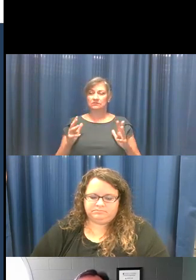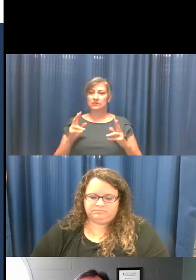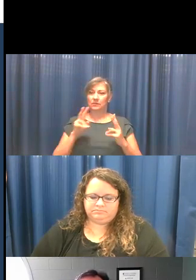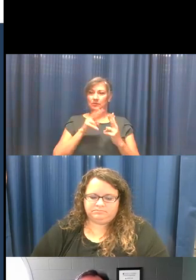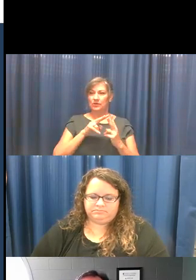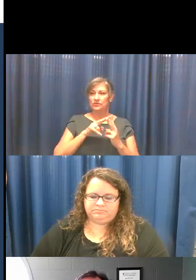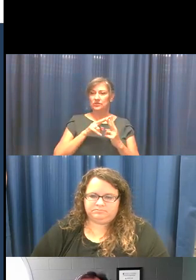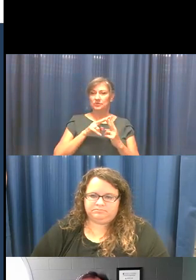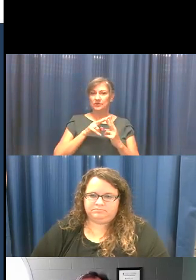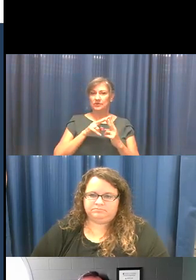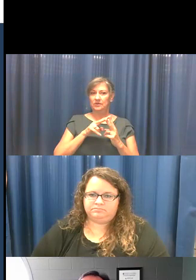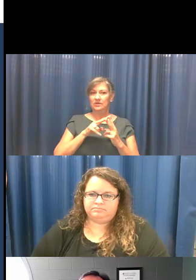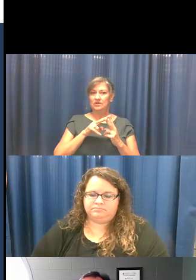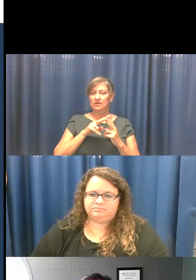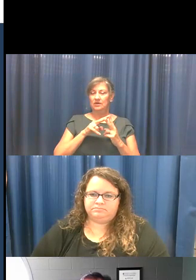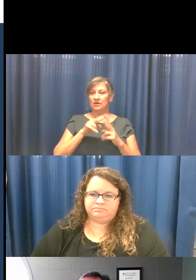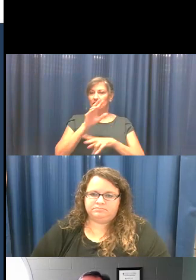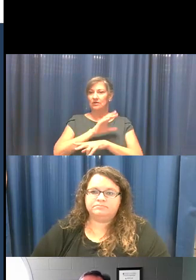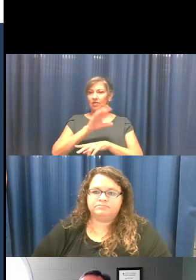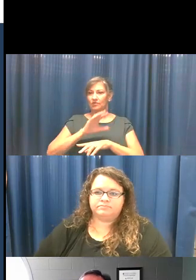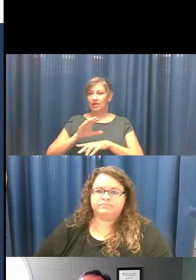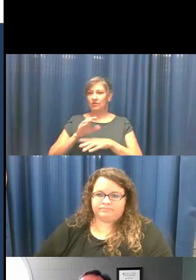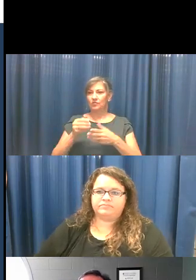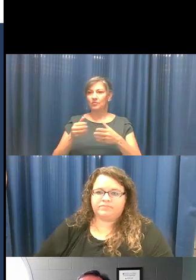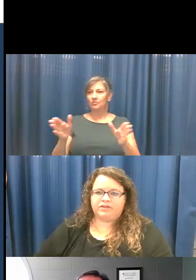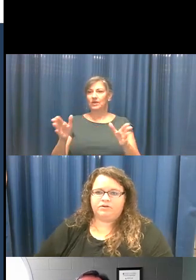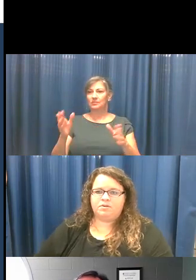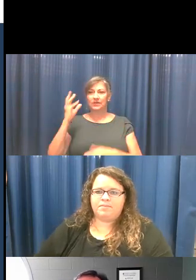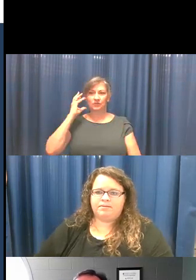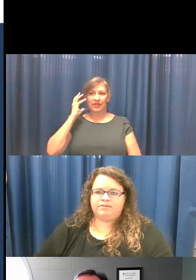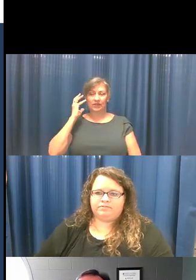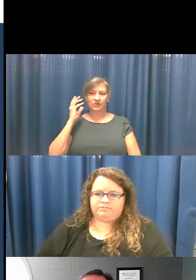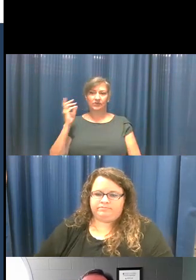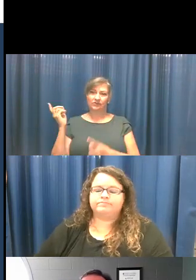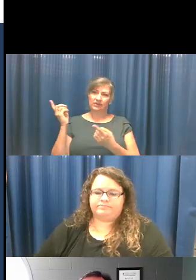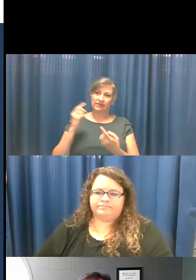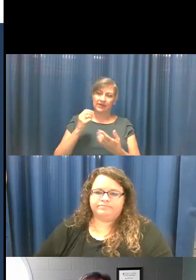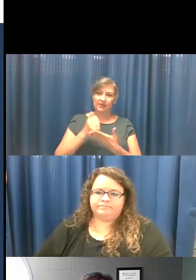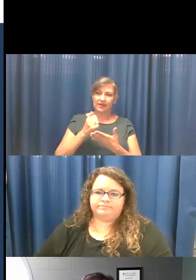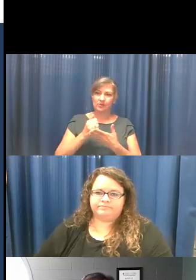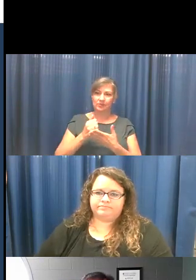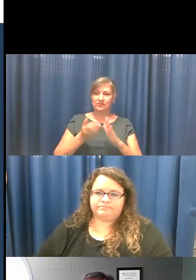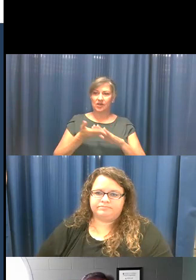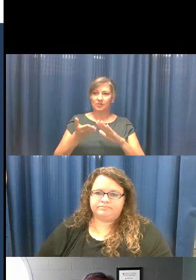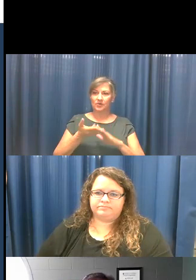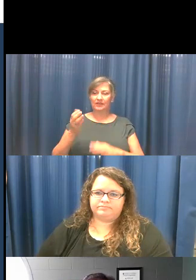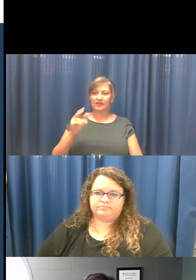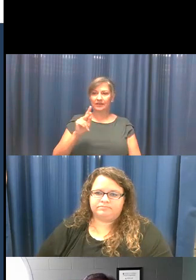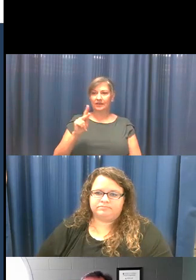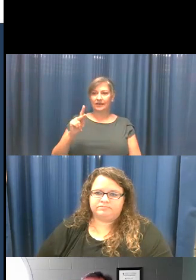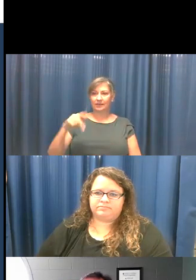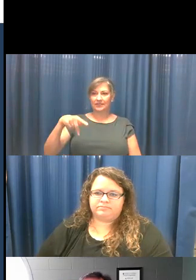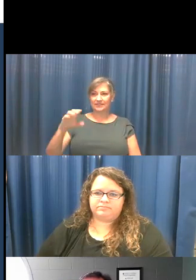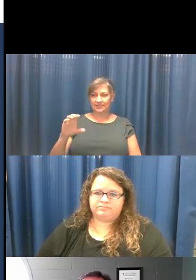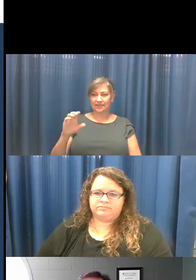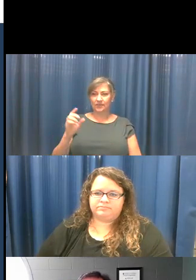with Colorado Public Radio. They're going to be coming in and helping us operate KPCC. And one of the